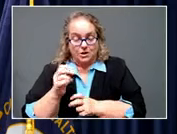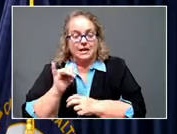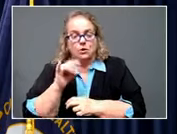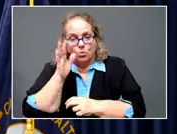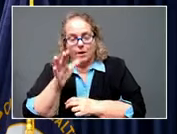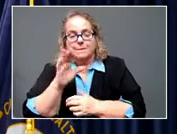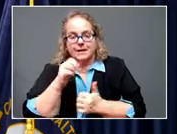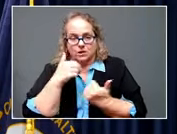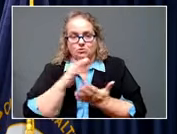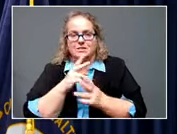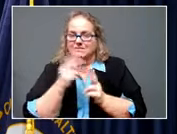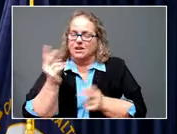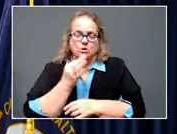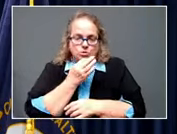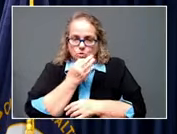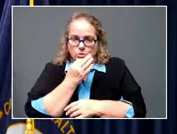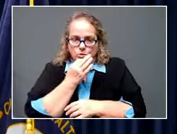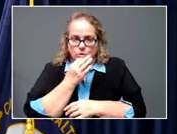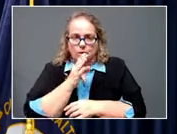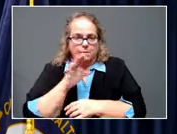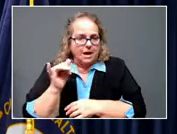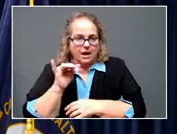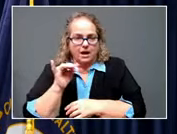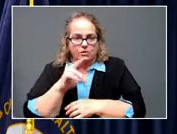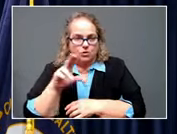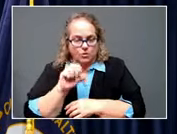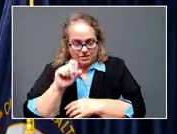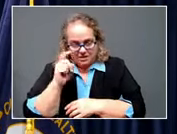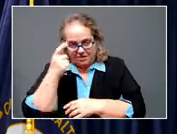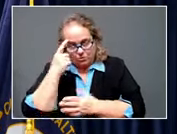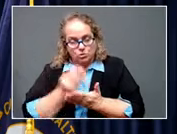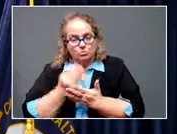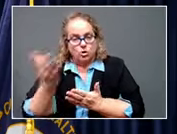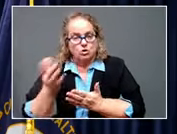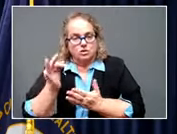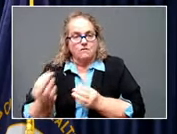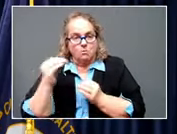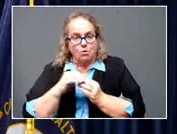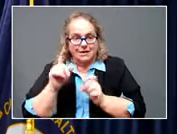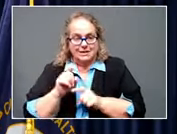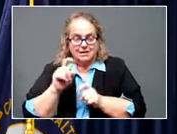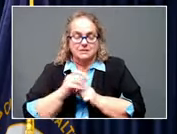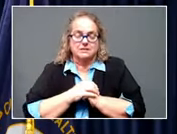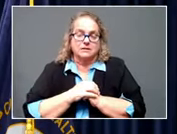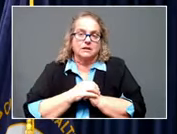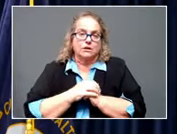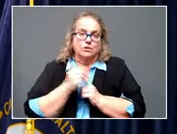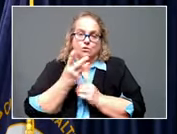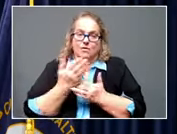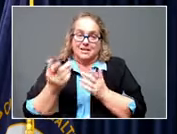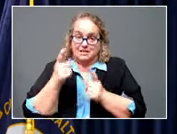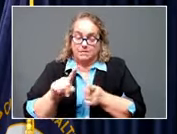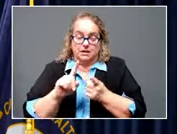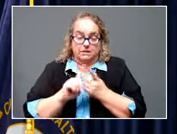very soon by the U.S. government's purchase of more tests. So a couple things are happening. Number one,